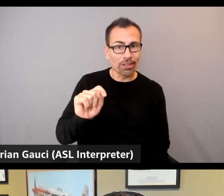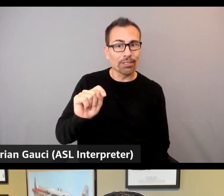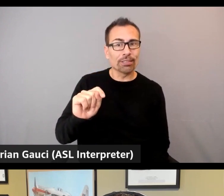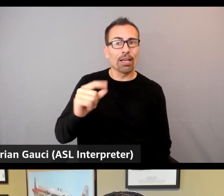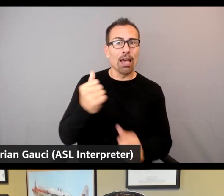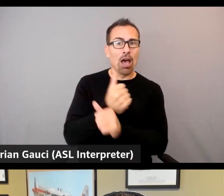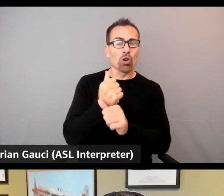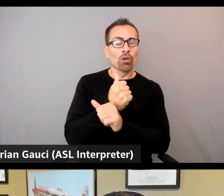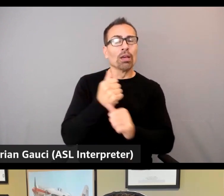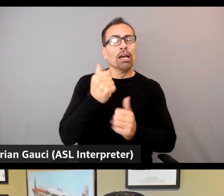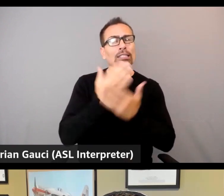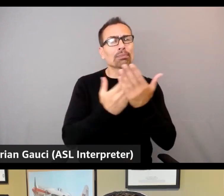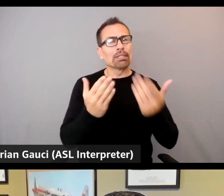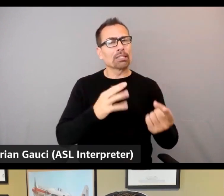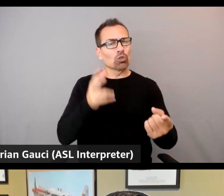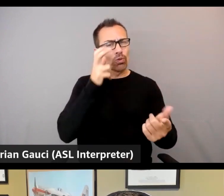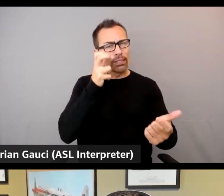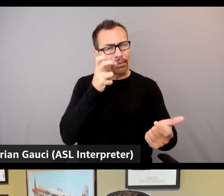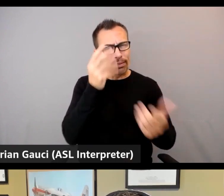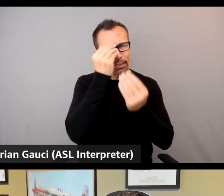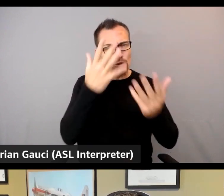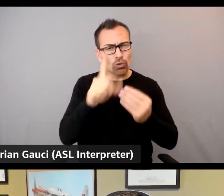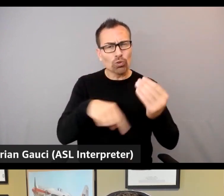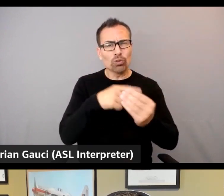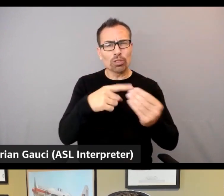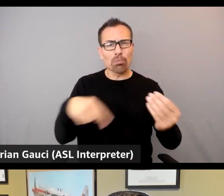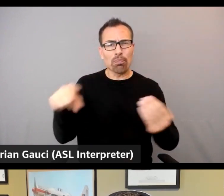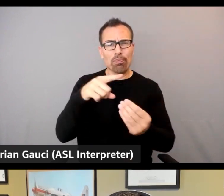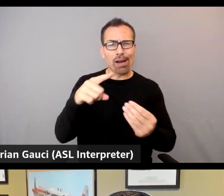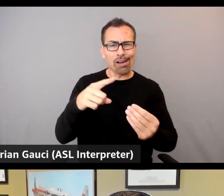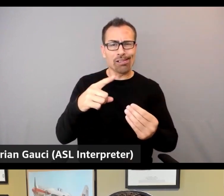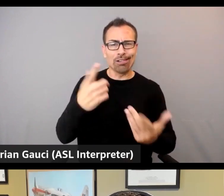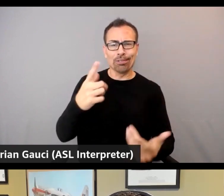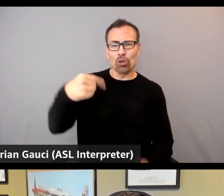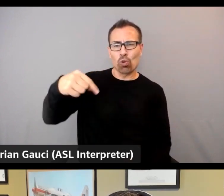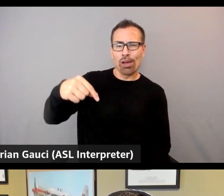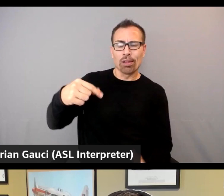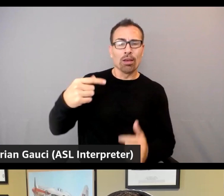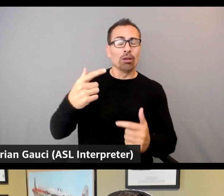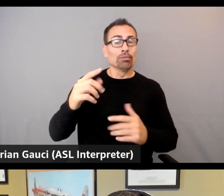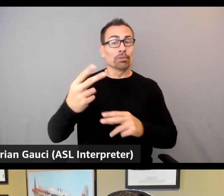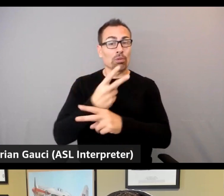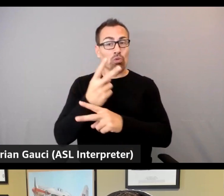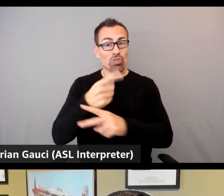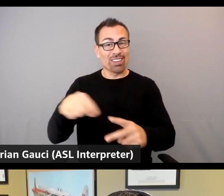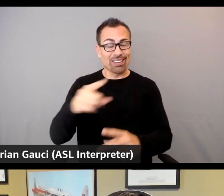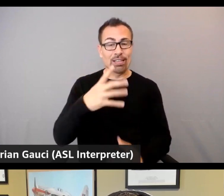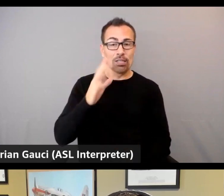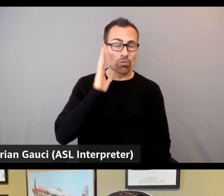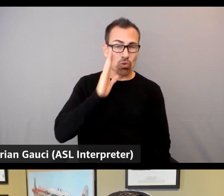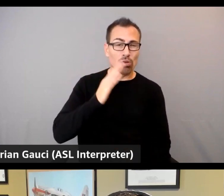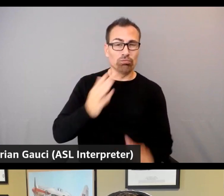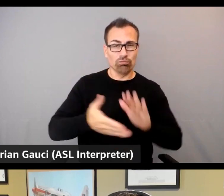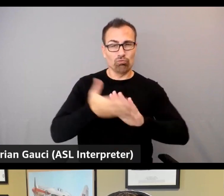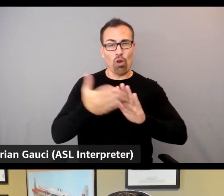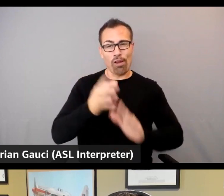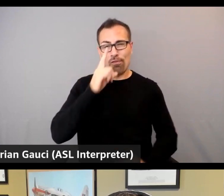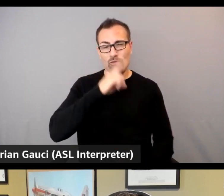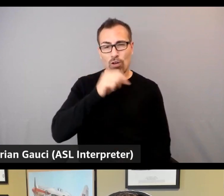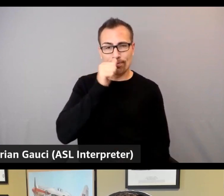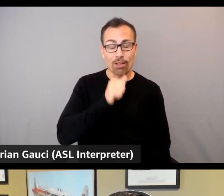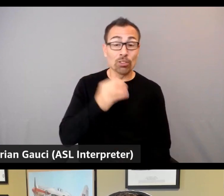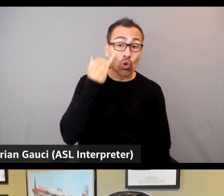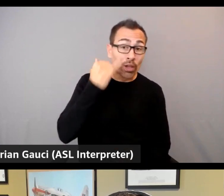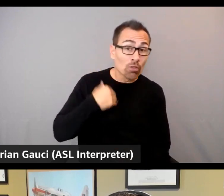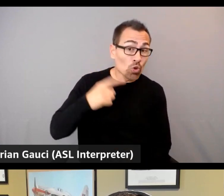computing are algorithms that will ultimately run on fault-tolerant quantum computers. So if you've ever heard like quantum computers are going to break encryption, you need